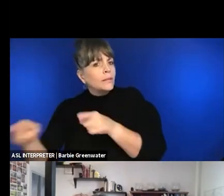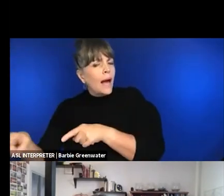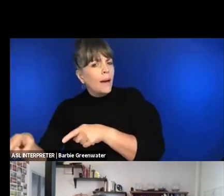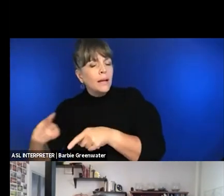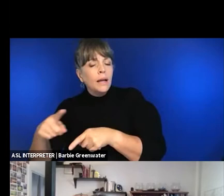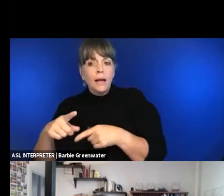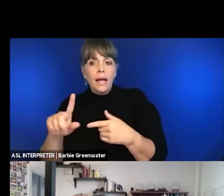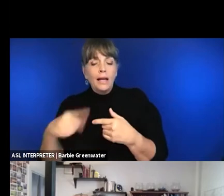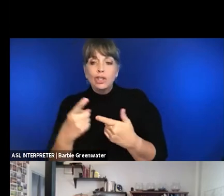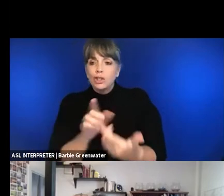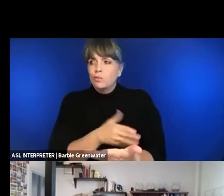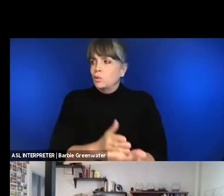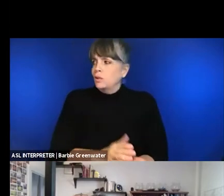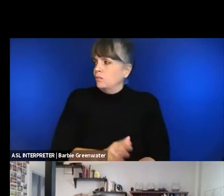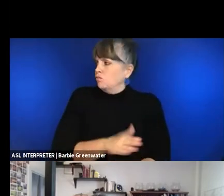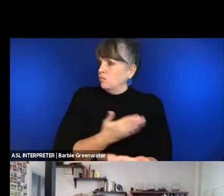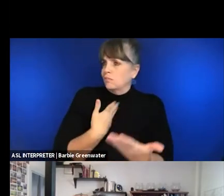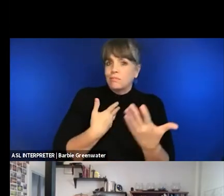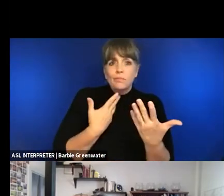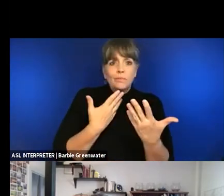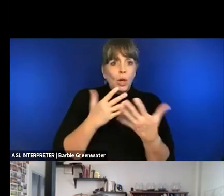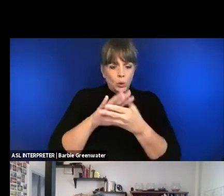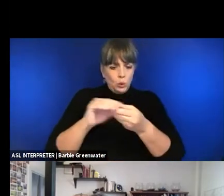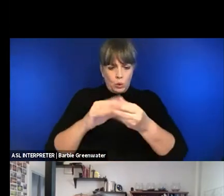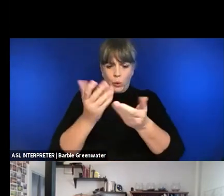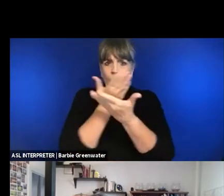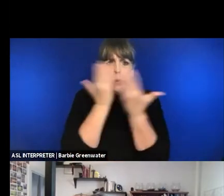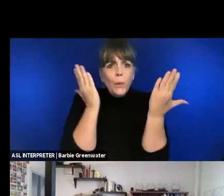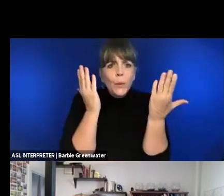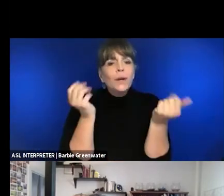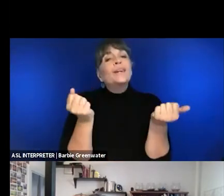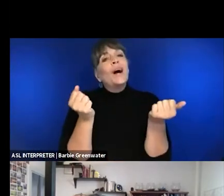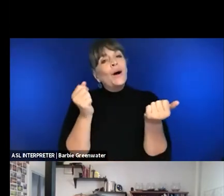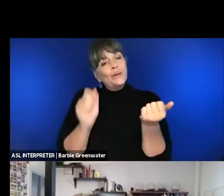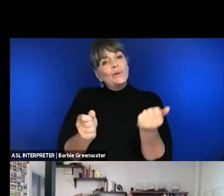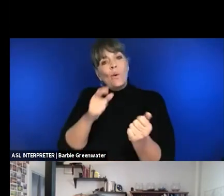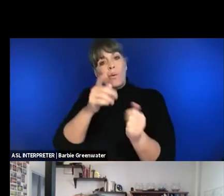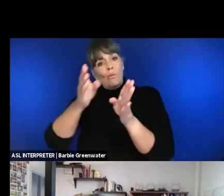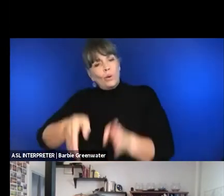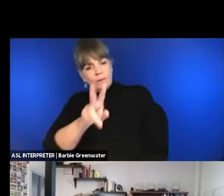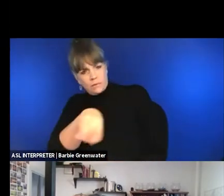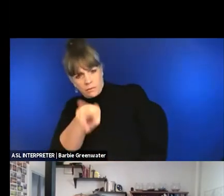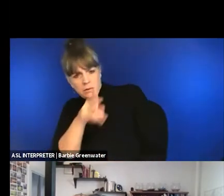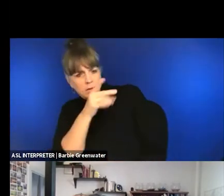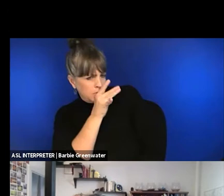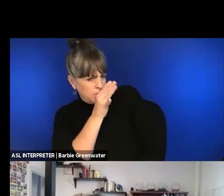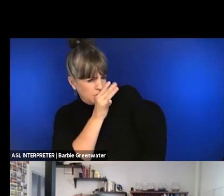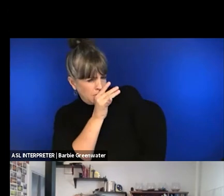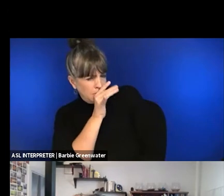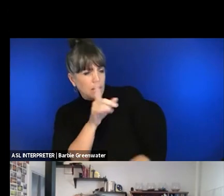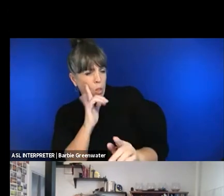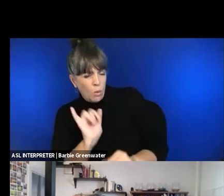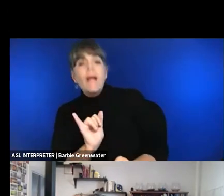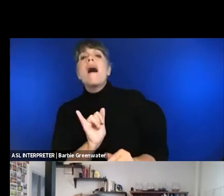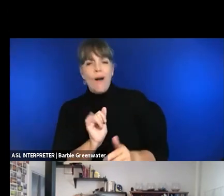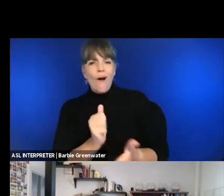right? And so it really does help the program come to life. And then